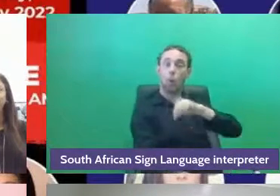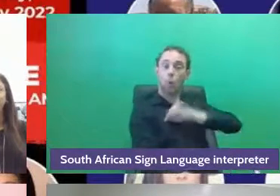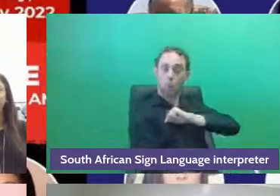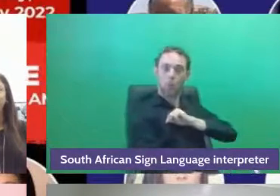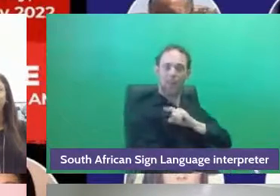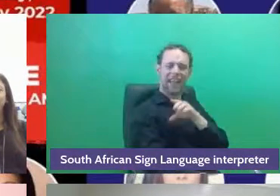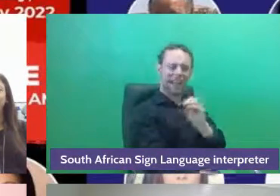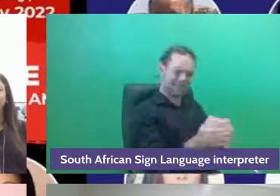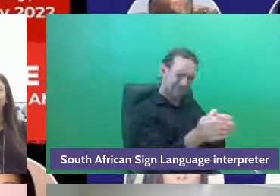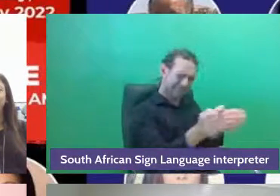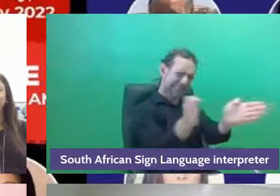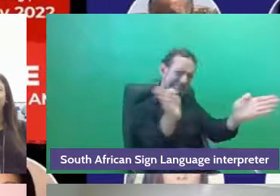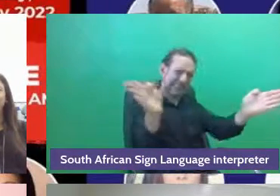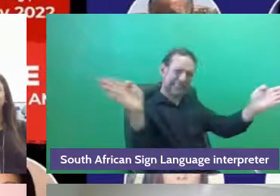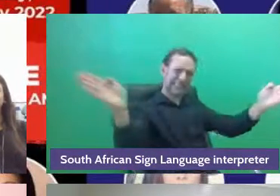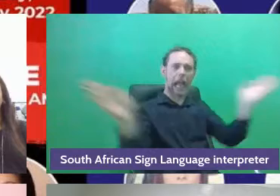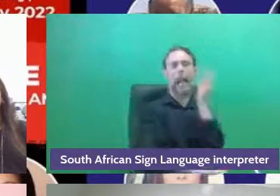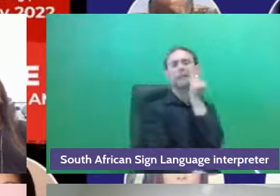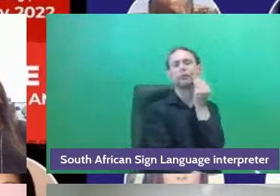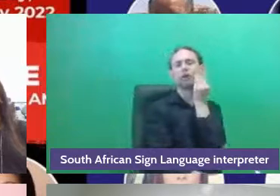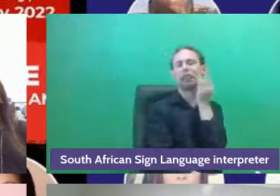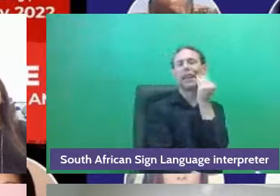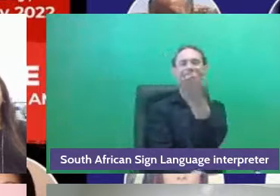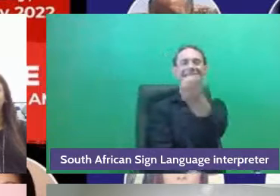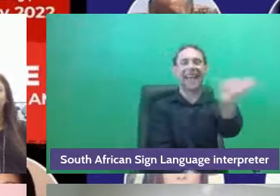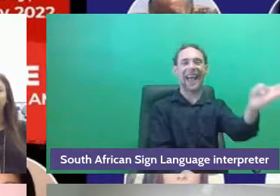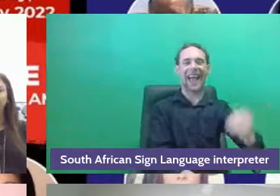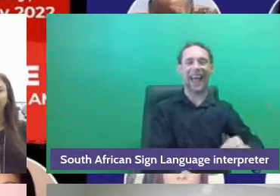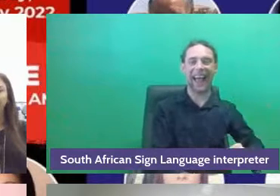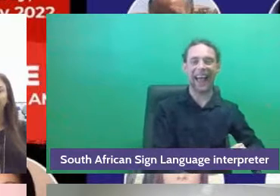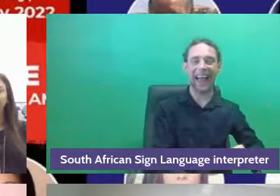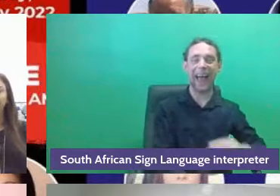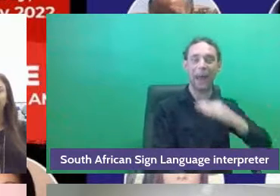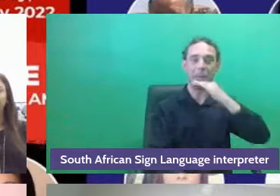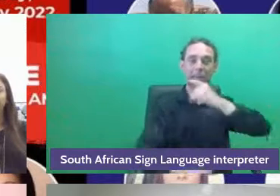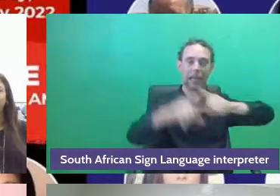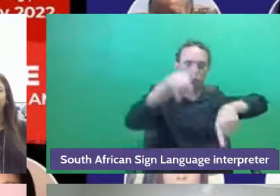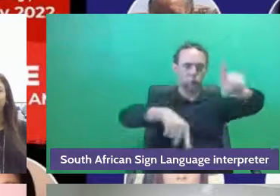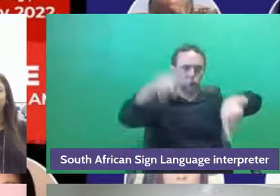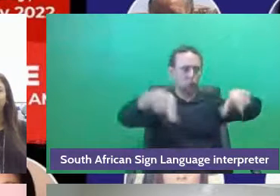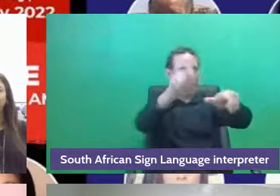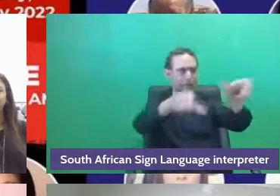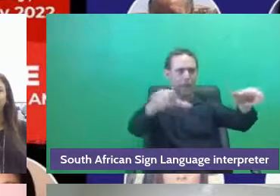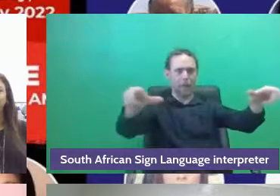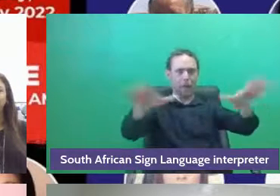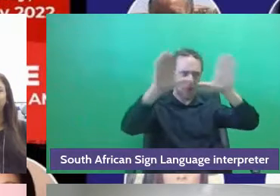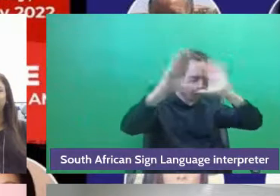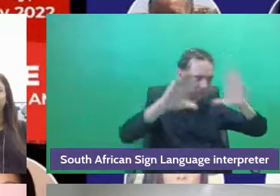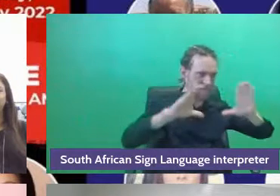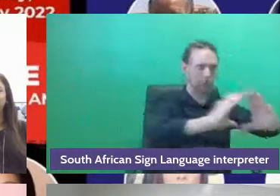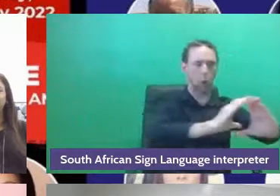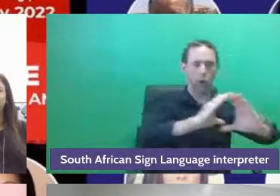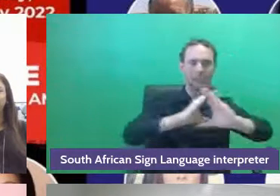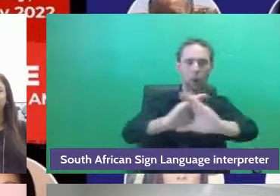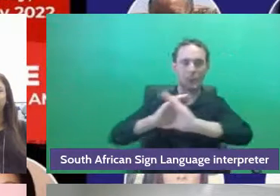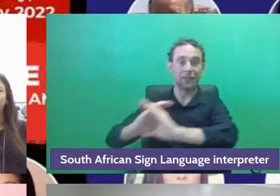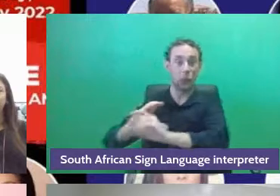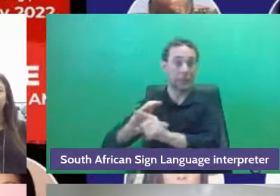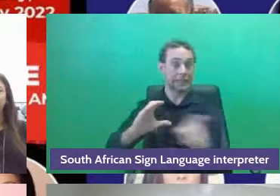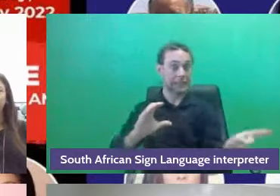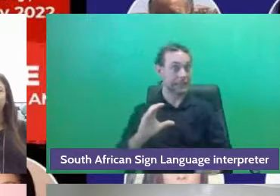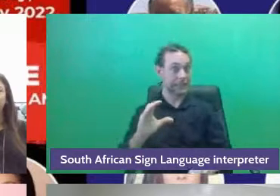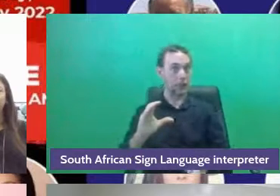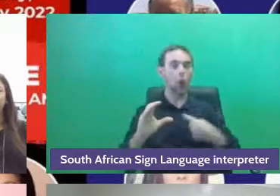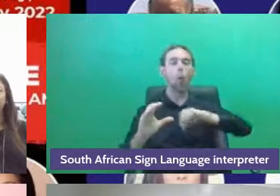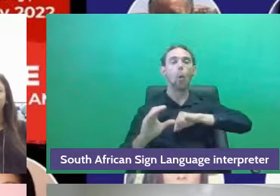broad panelist, and it looks at different people who are working in different spaces around this issue. We also have